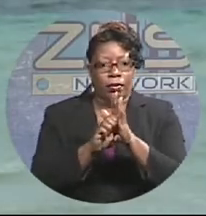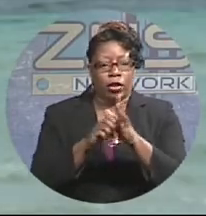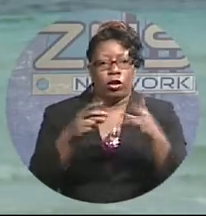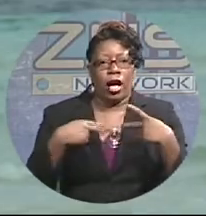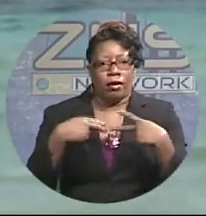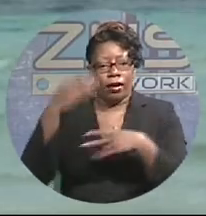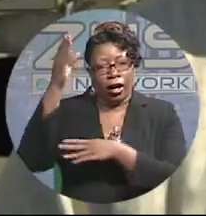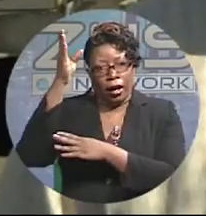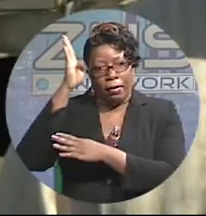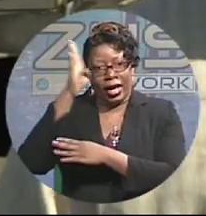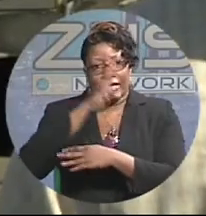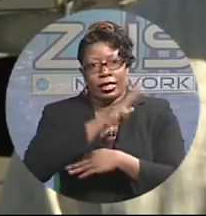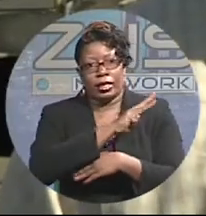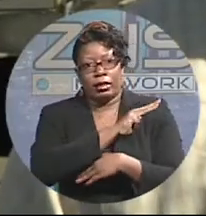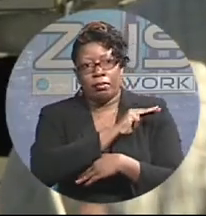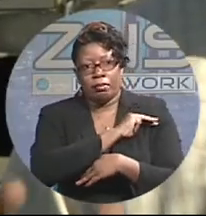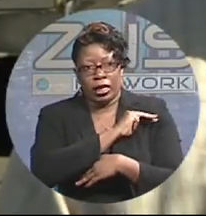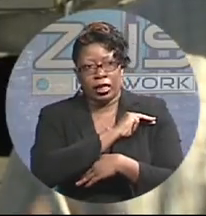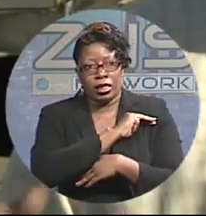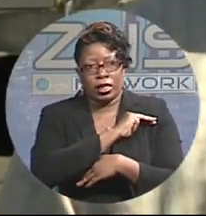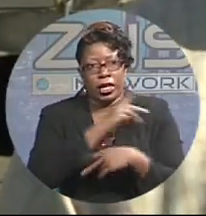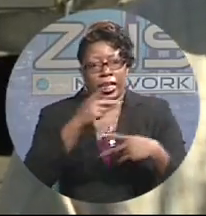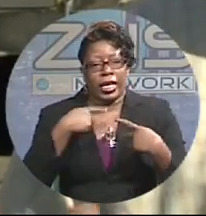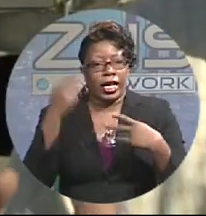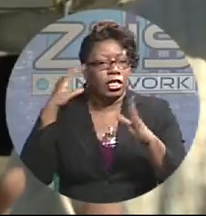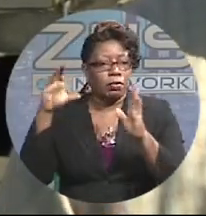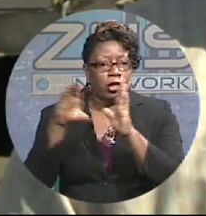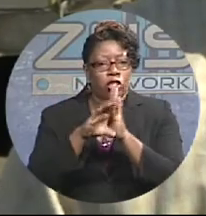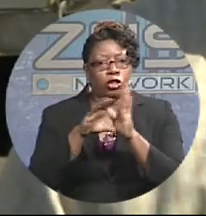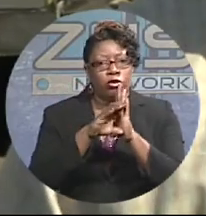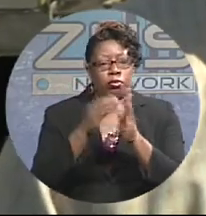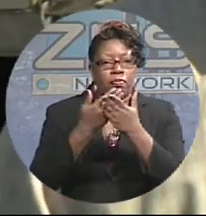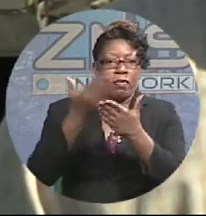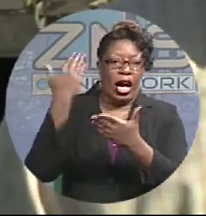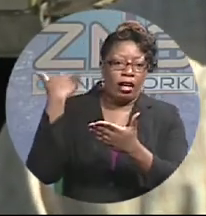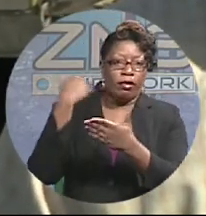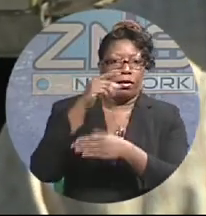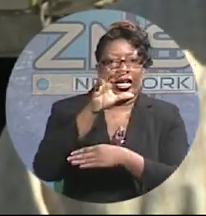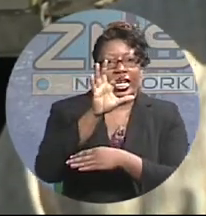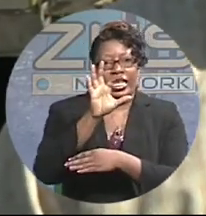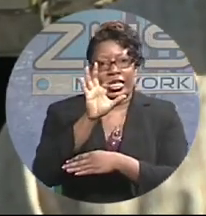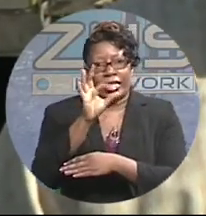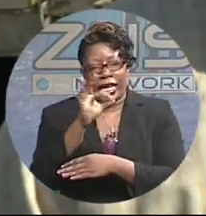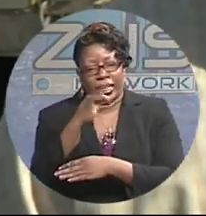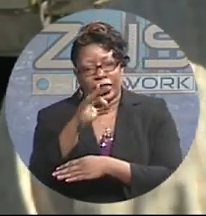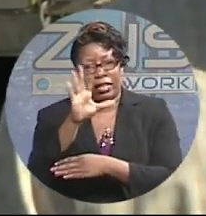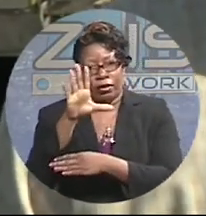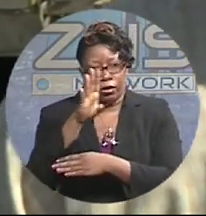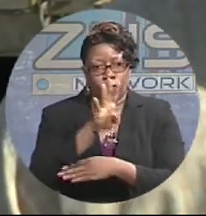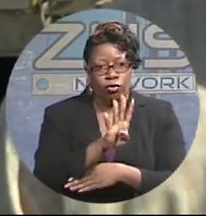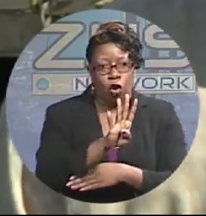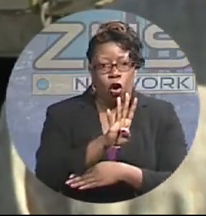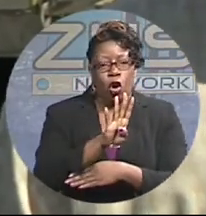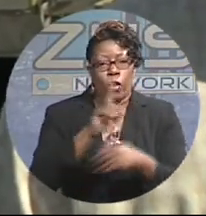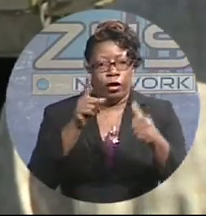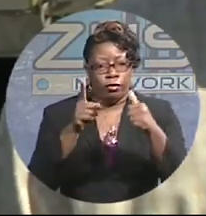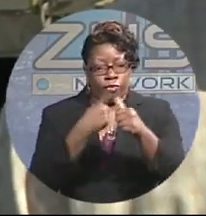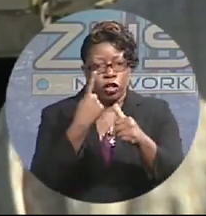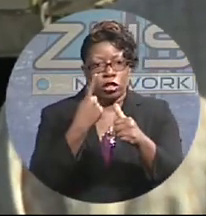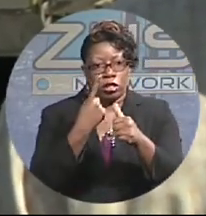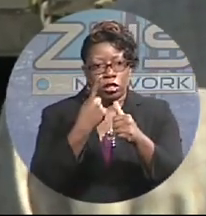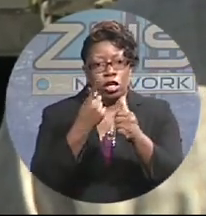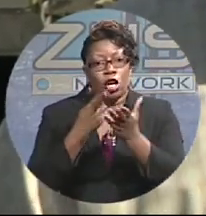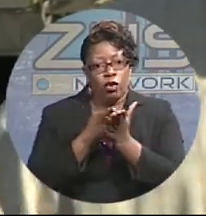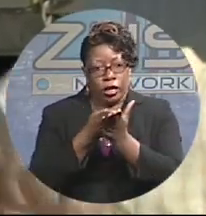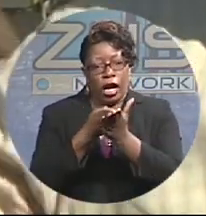Basil Mintz. He has some photos from 1954 when Regatta first started. The founding person,